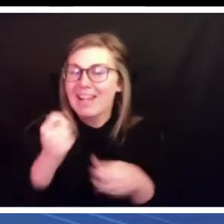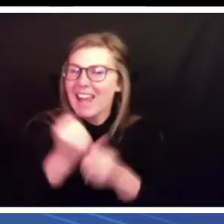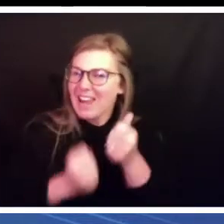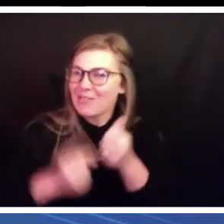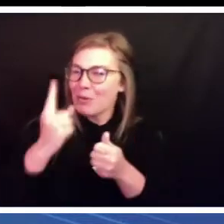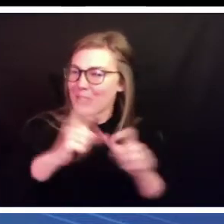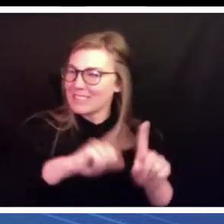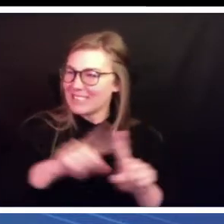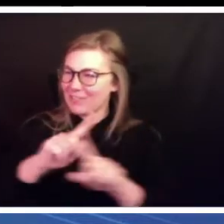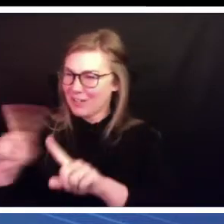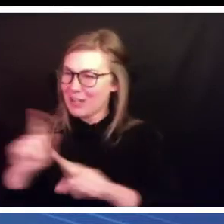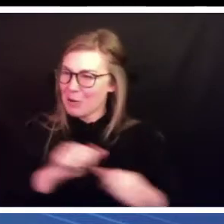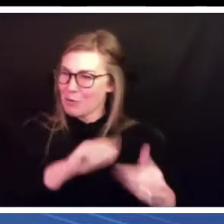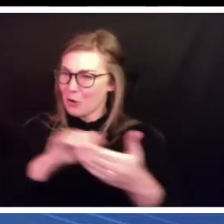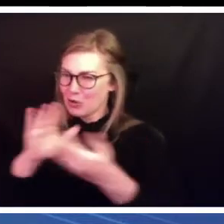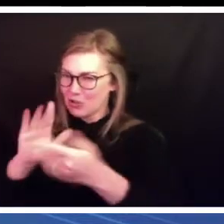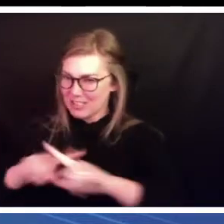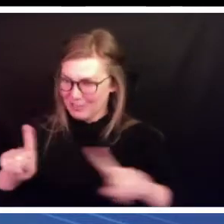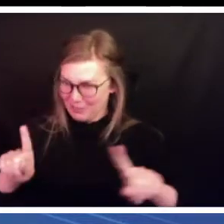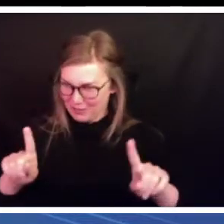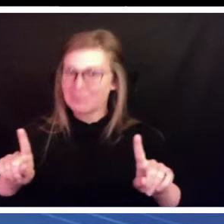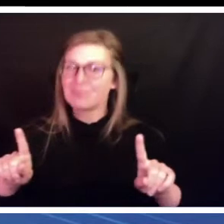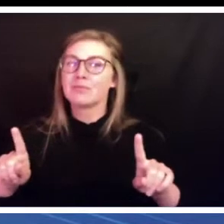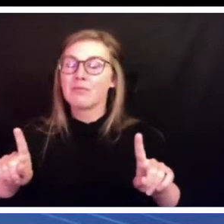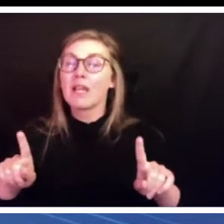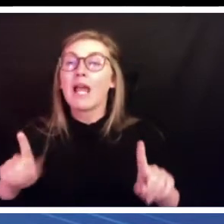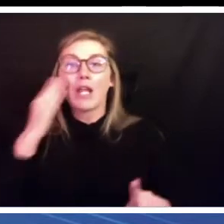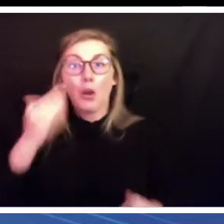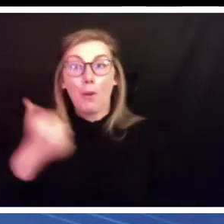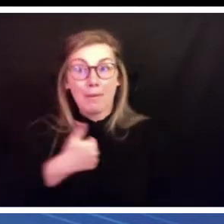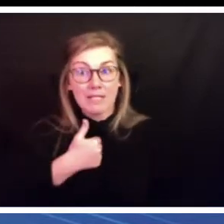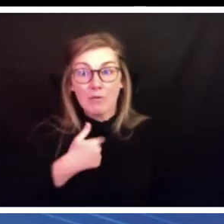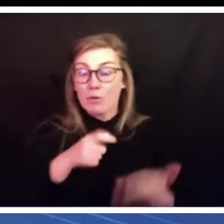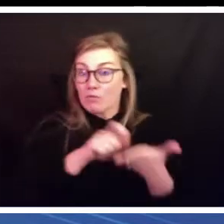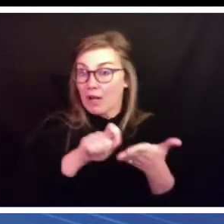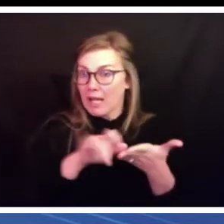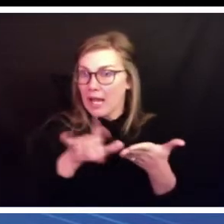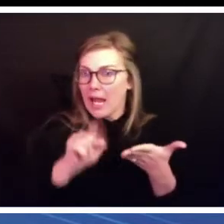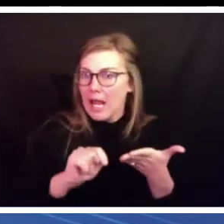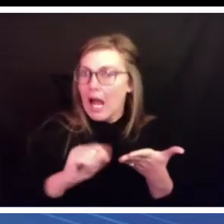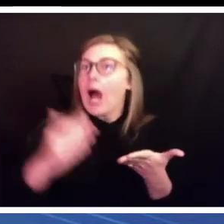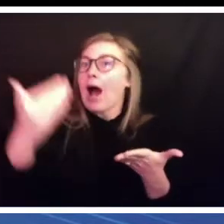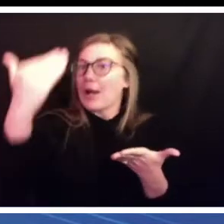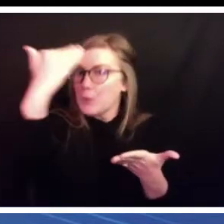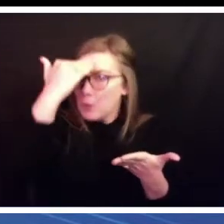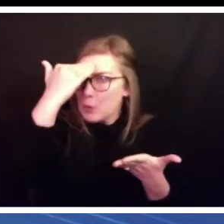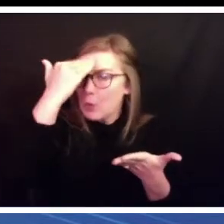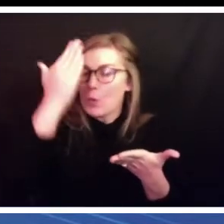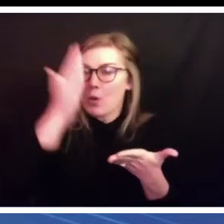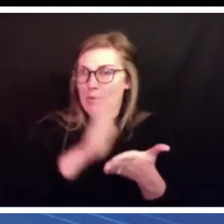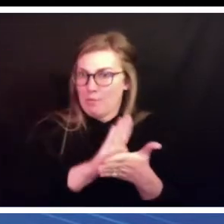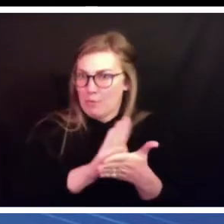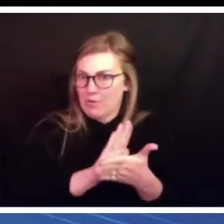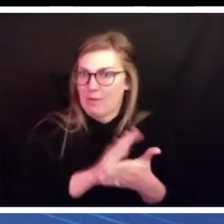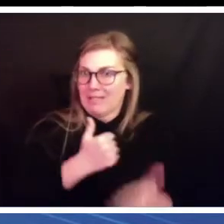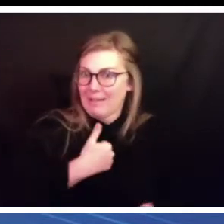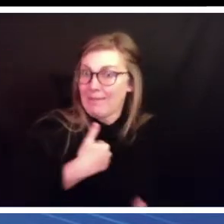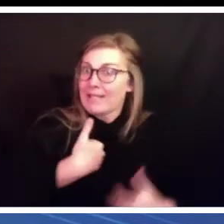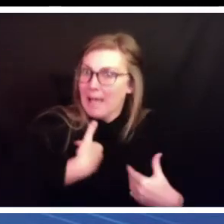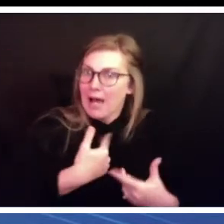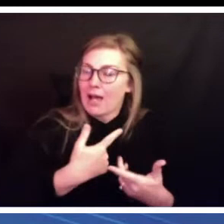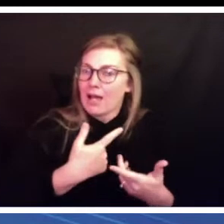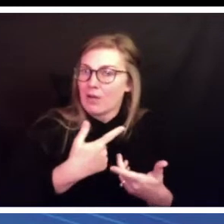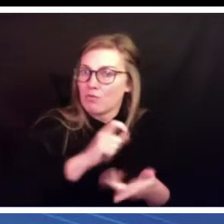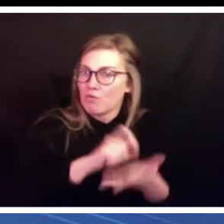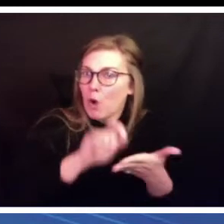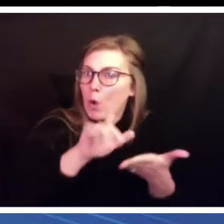you know, in certain ways I knew the film better than anyone, but in other ways I was so inside of it that I wanted to get other people's perspective on what what